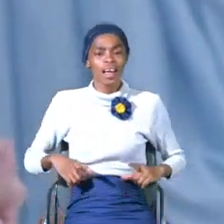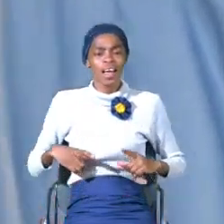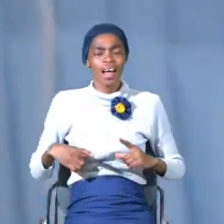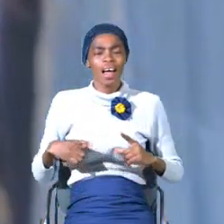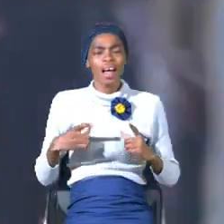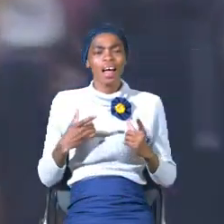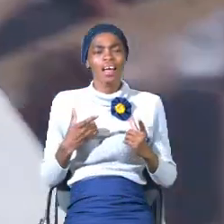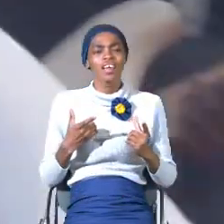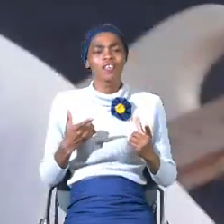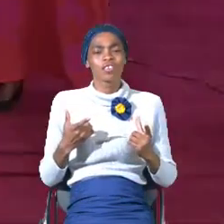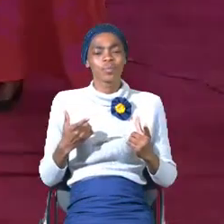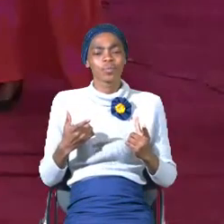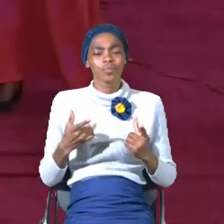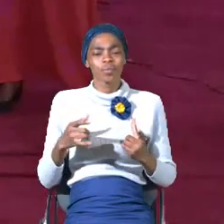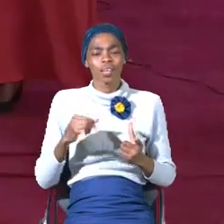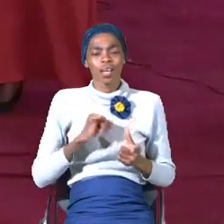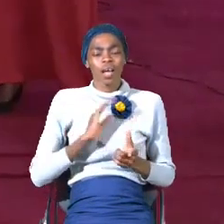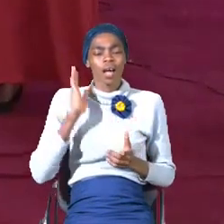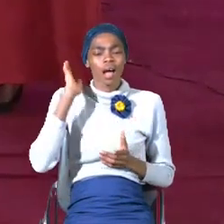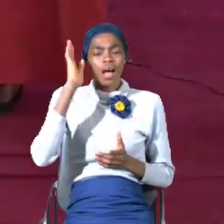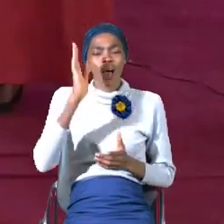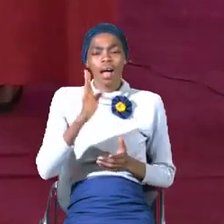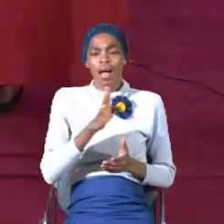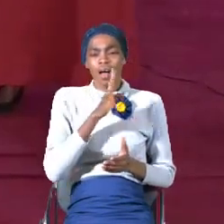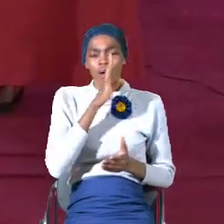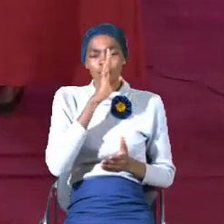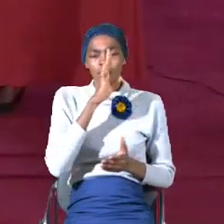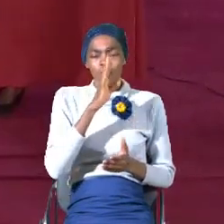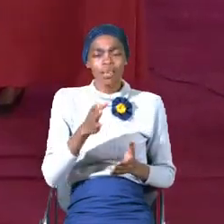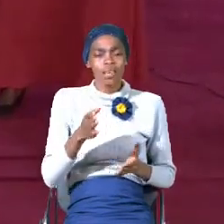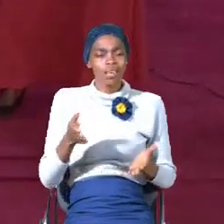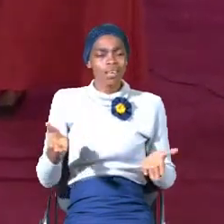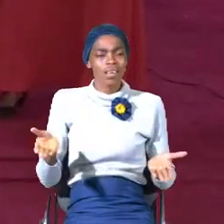Say, I'll be here.